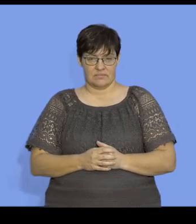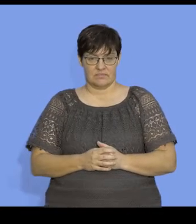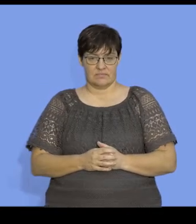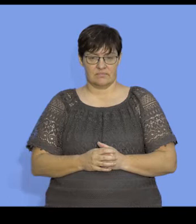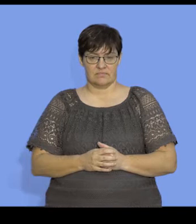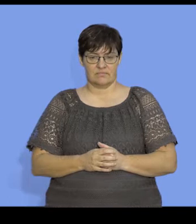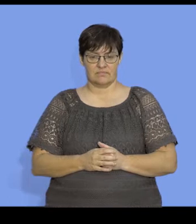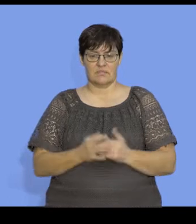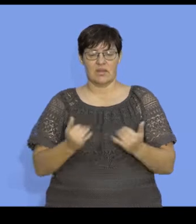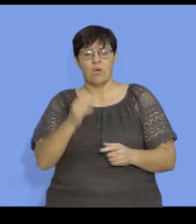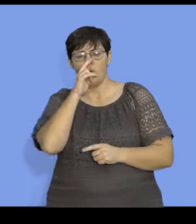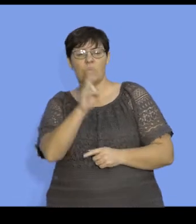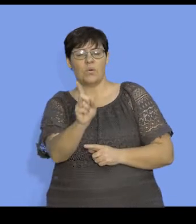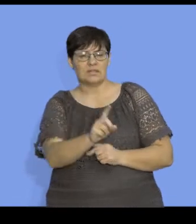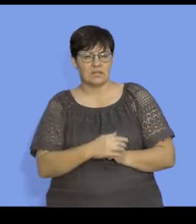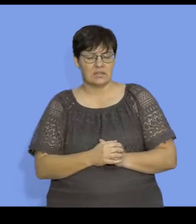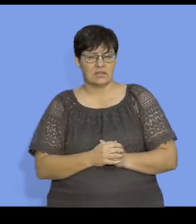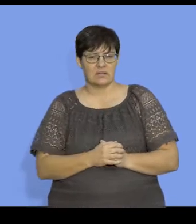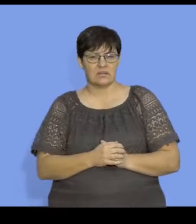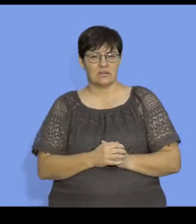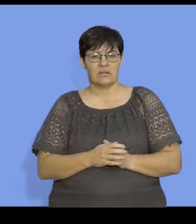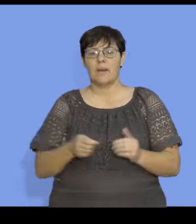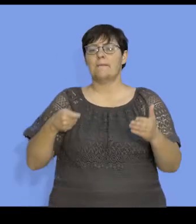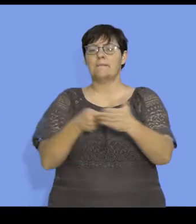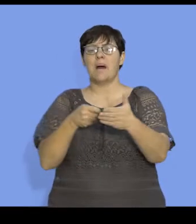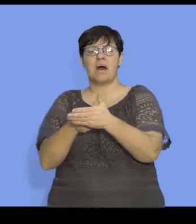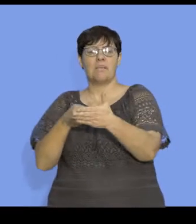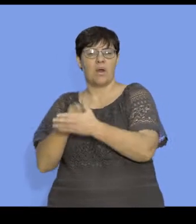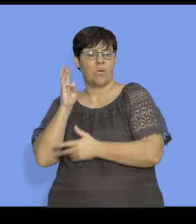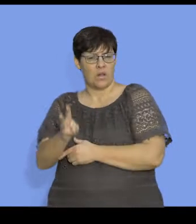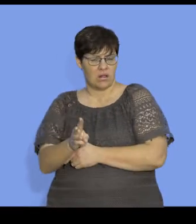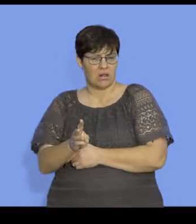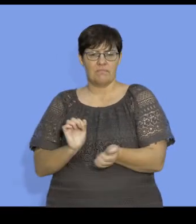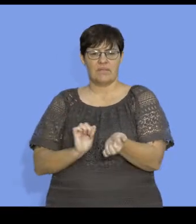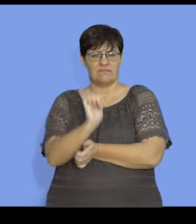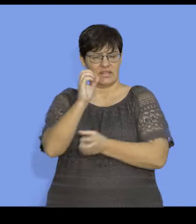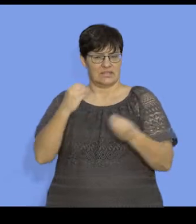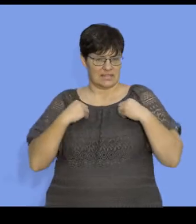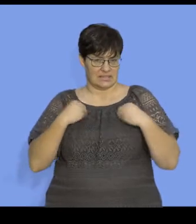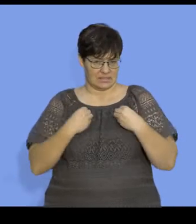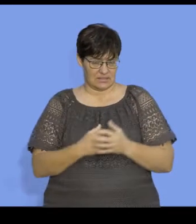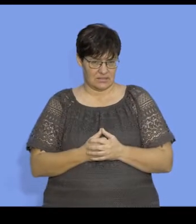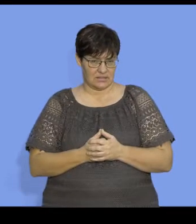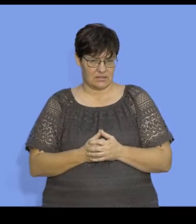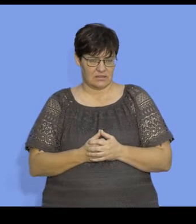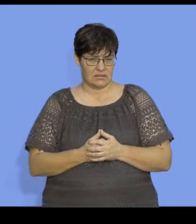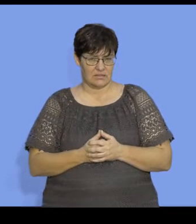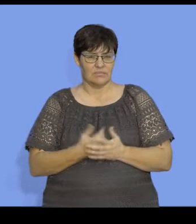be any purchase of a fixed assets? And I've alluded to this early on, but let's do it